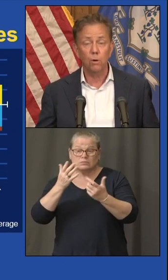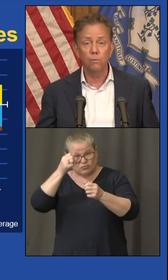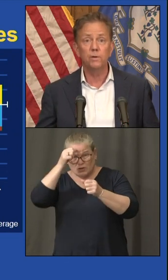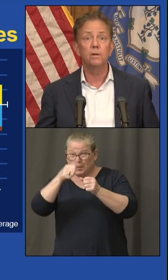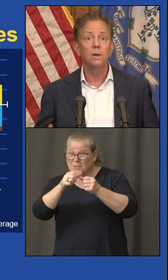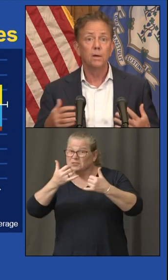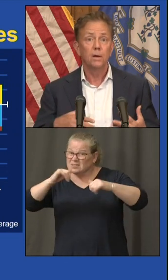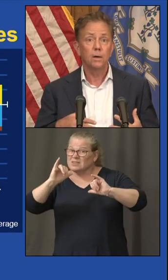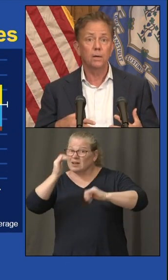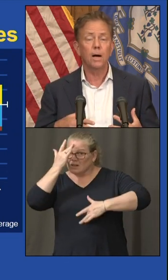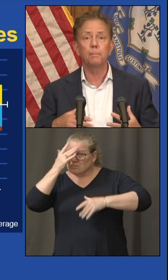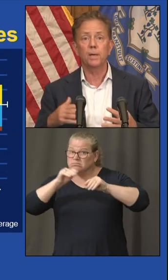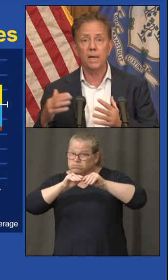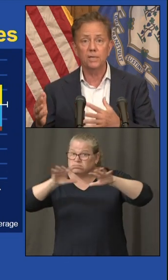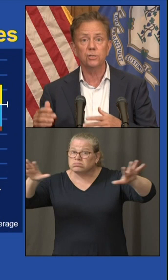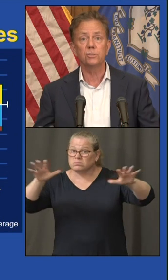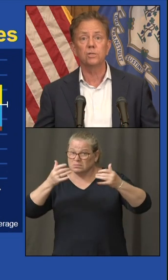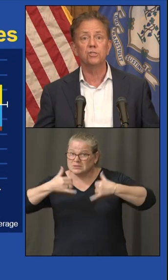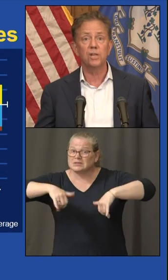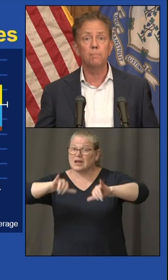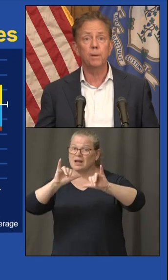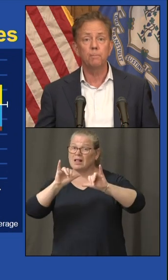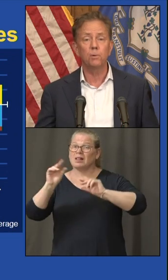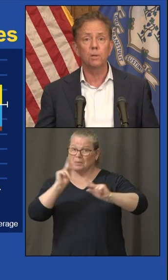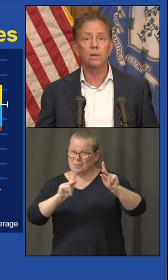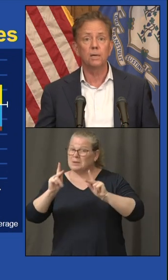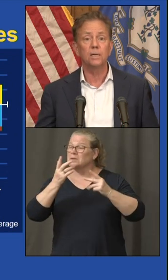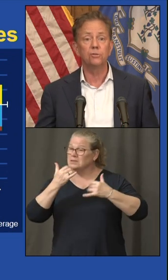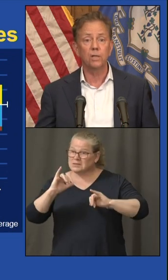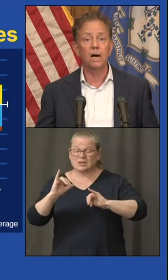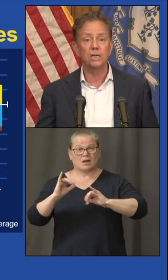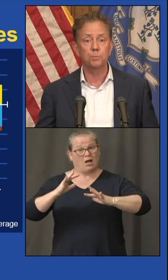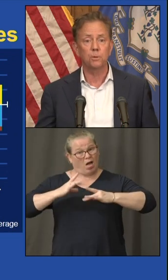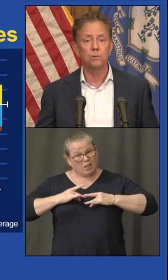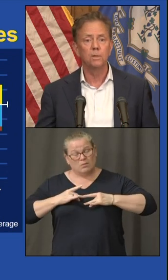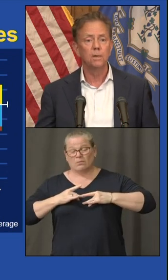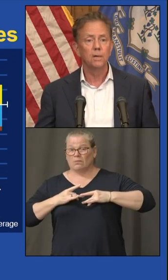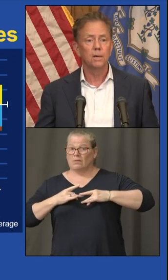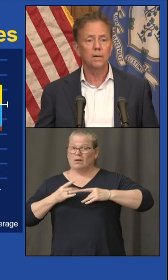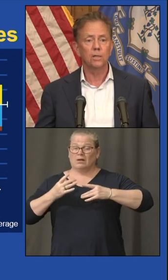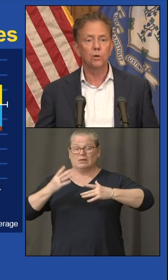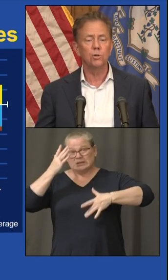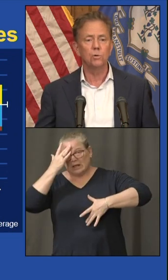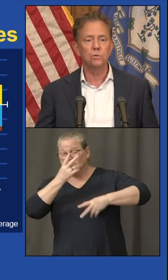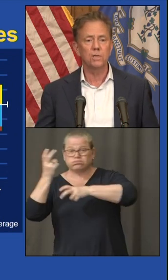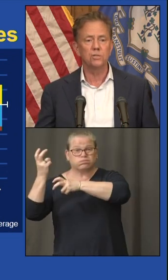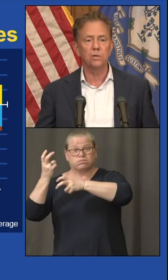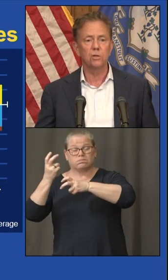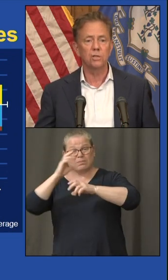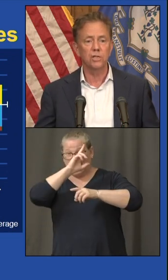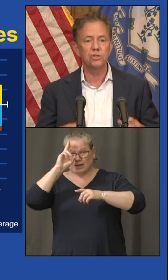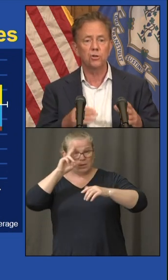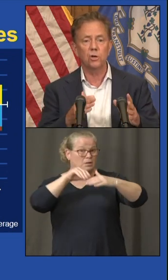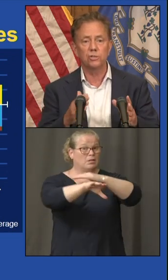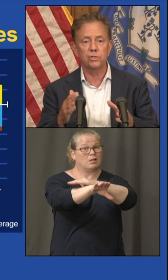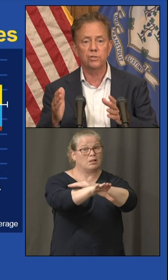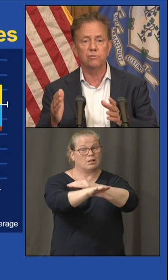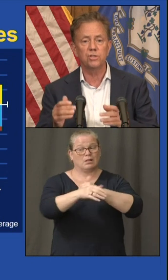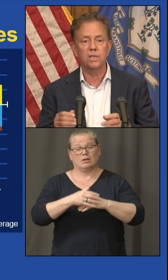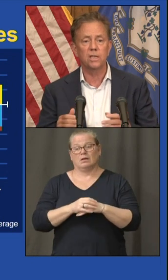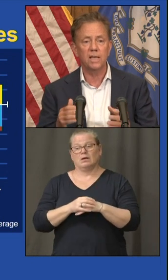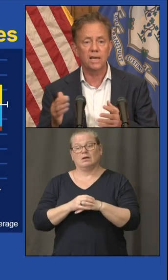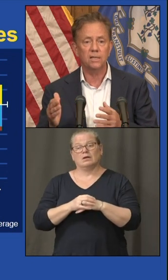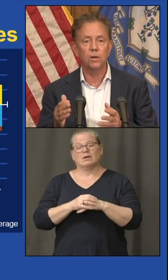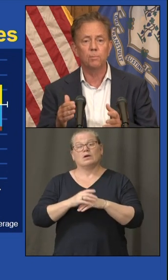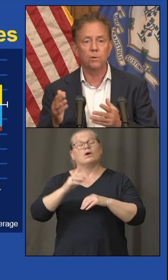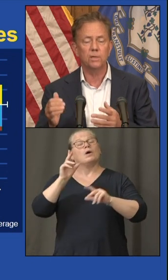and COVID complications that send people into the hospital. The good news is, under the discharges, you